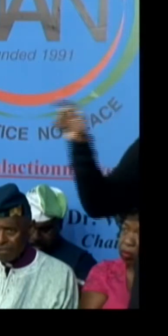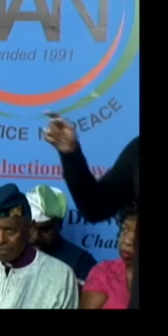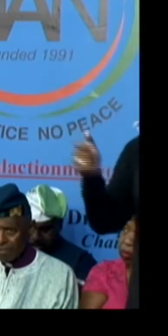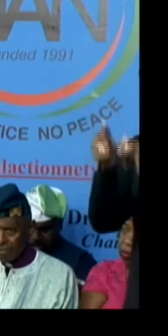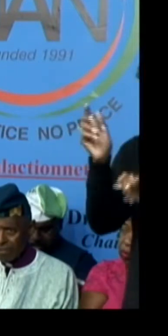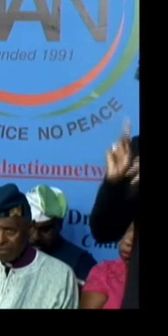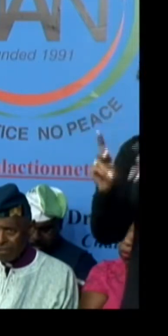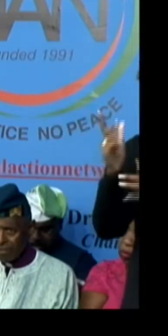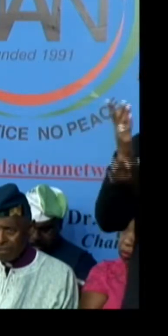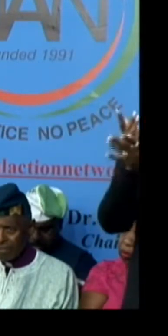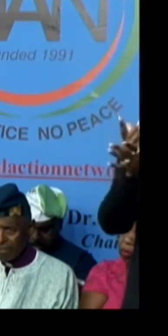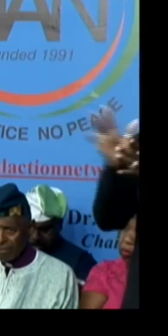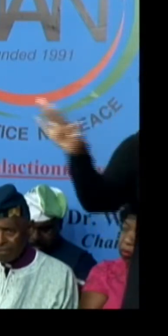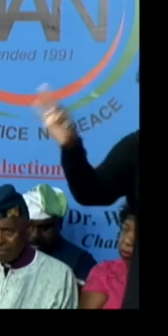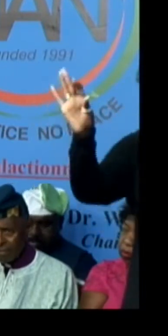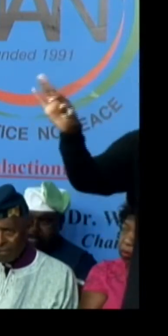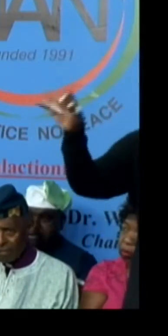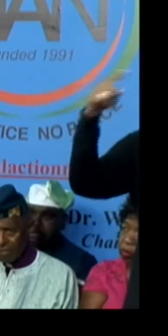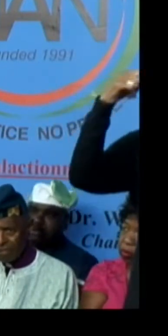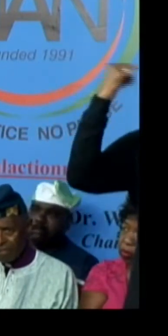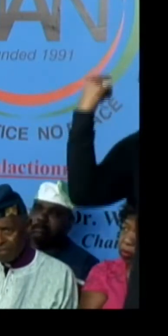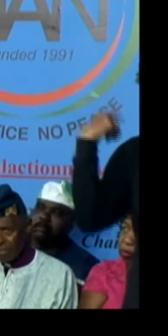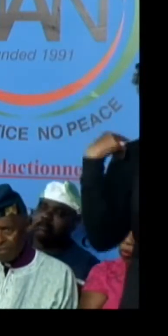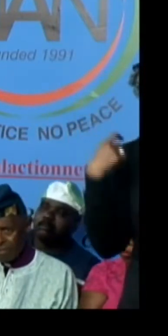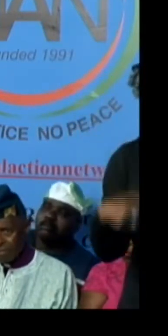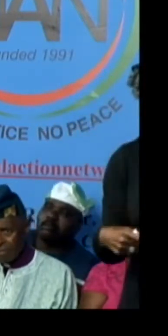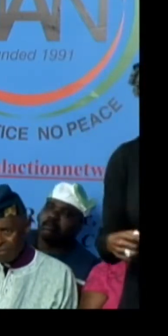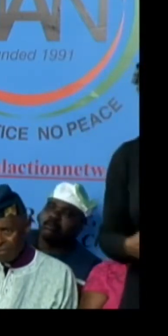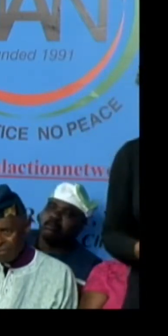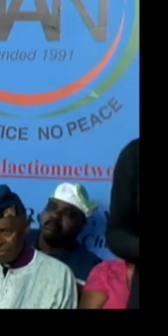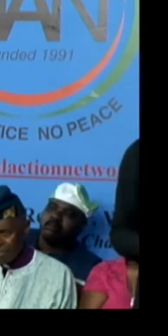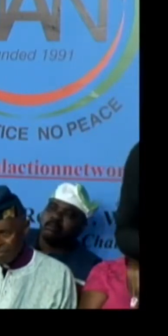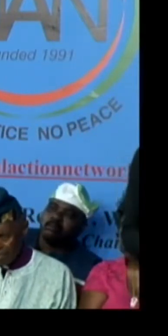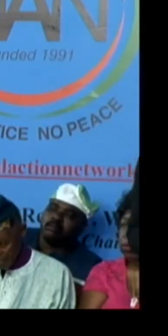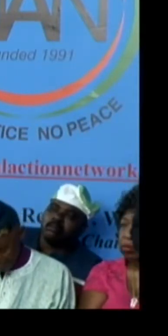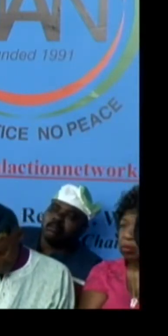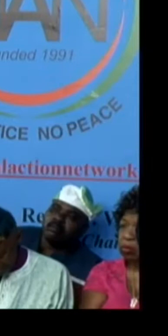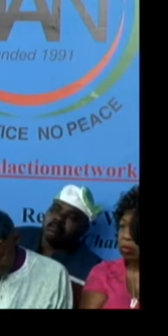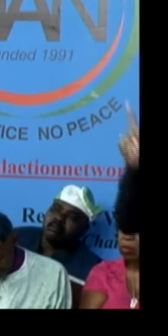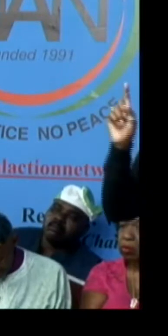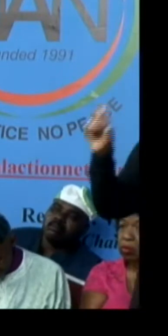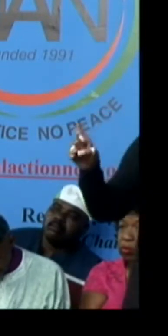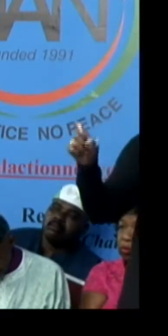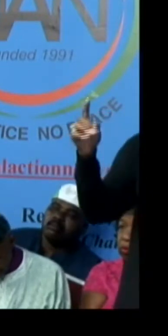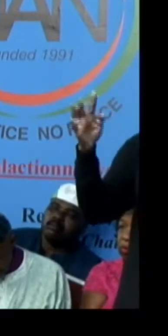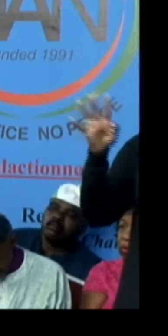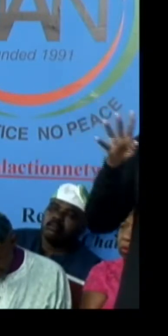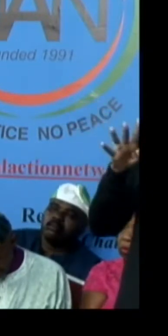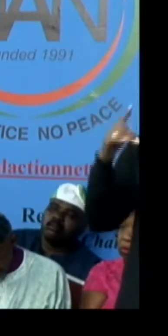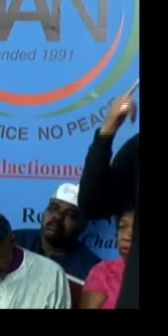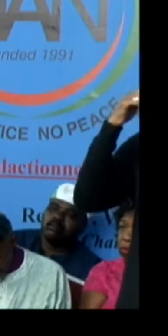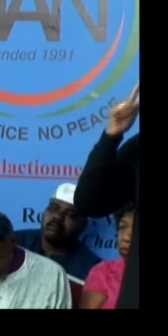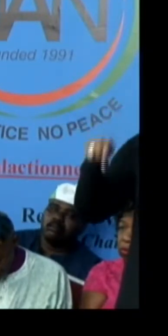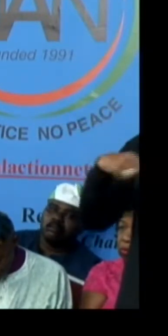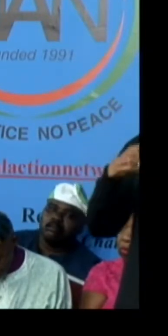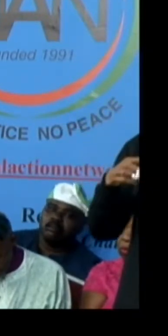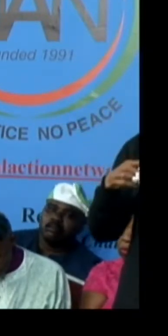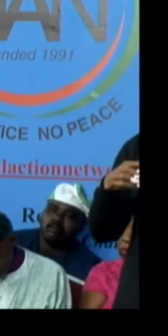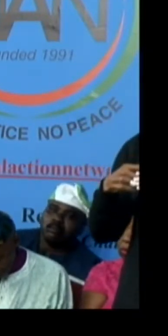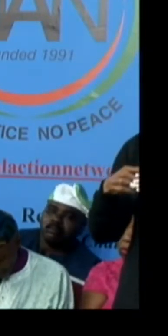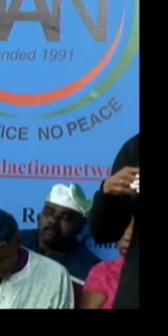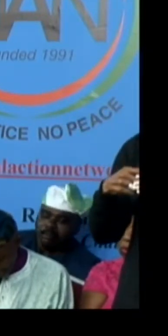sociological environment of your parents and your grandparents and your